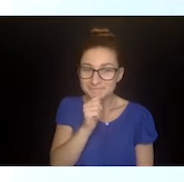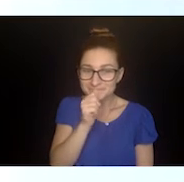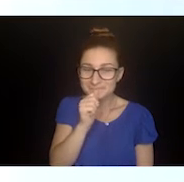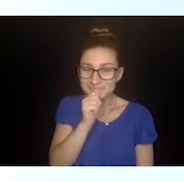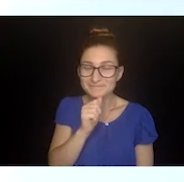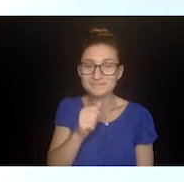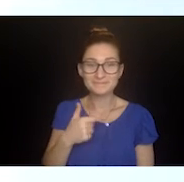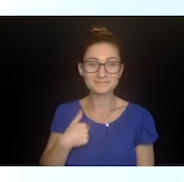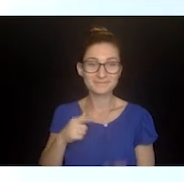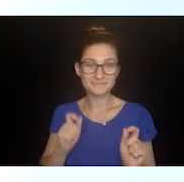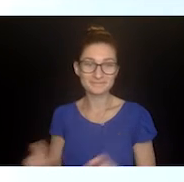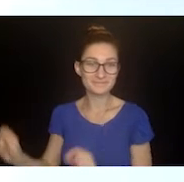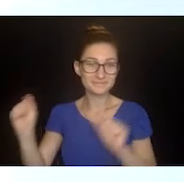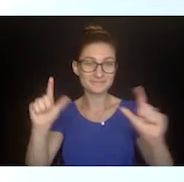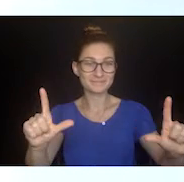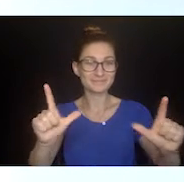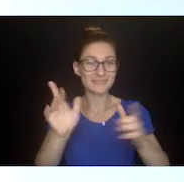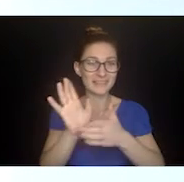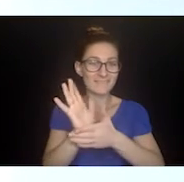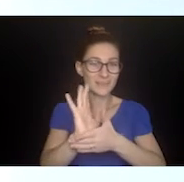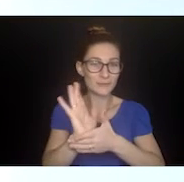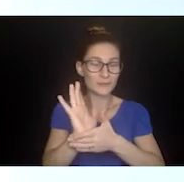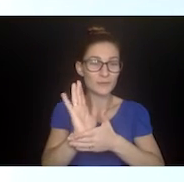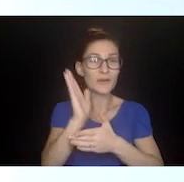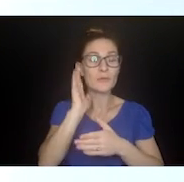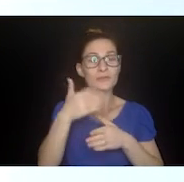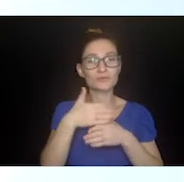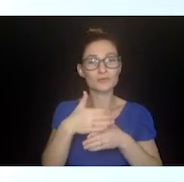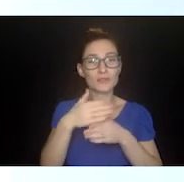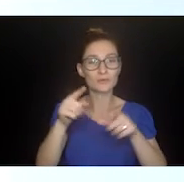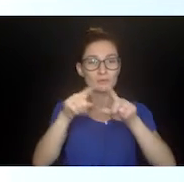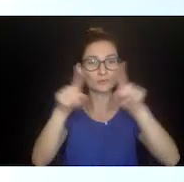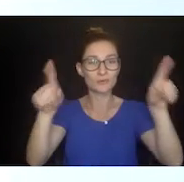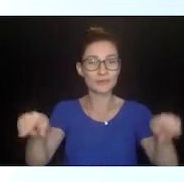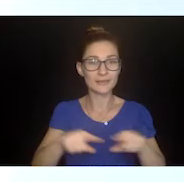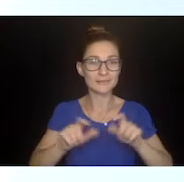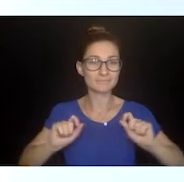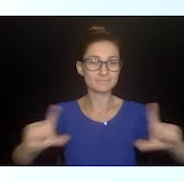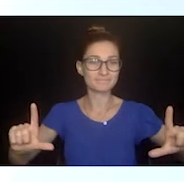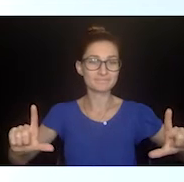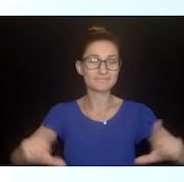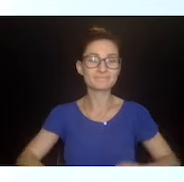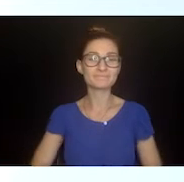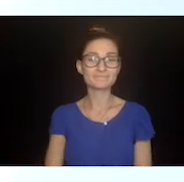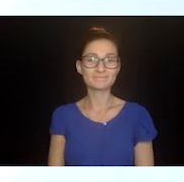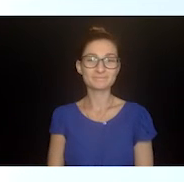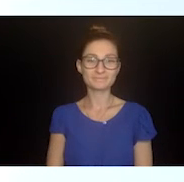me as I share my screen.